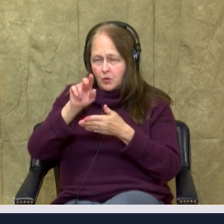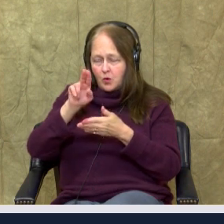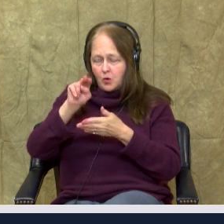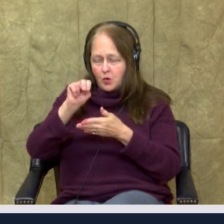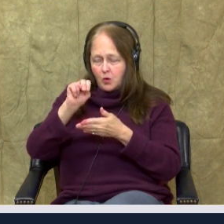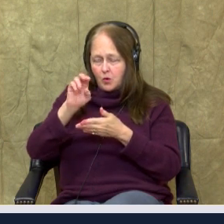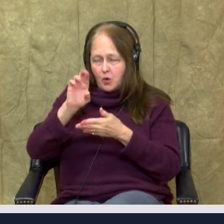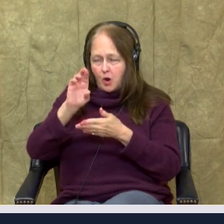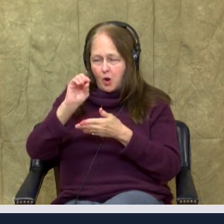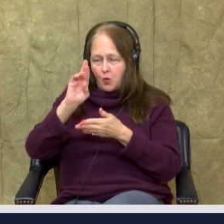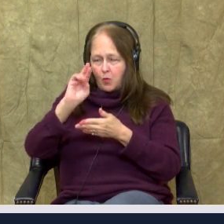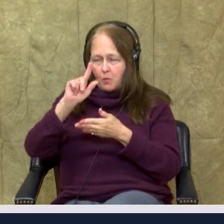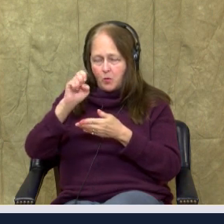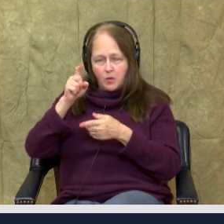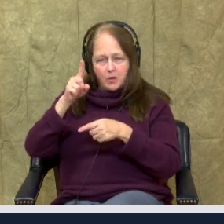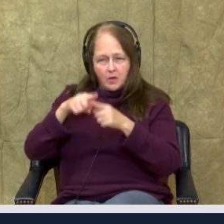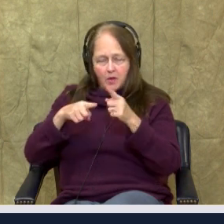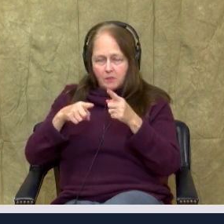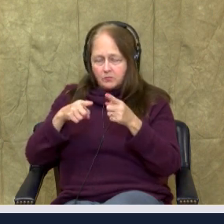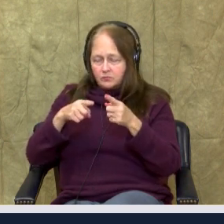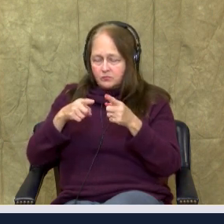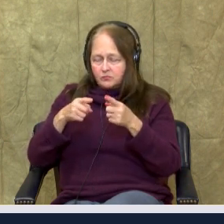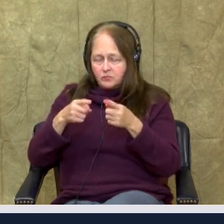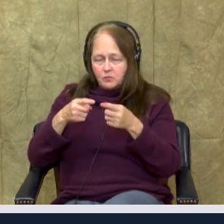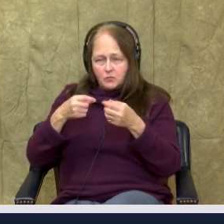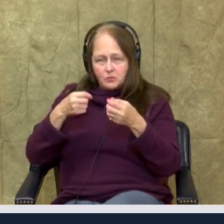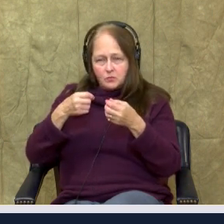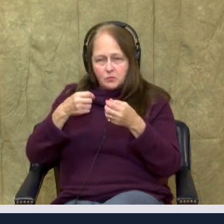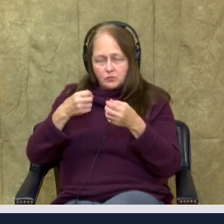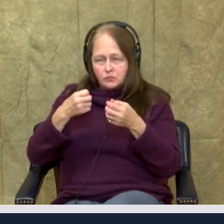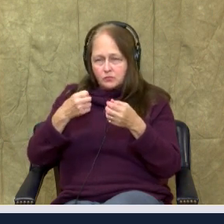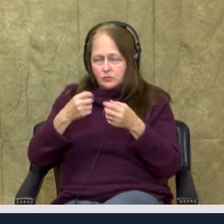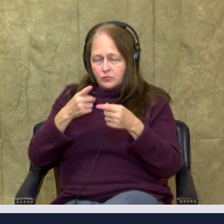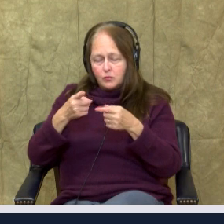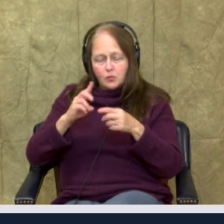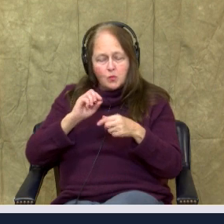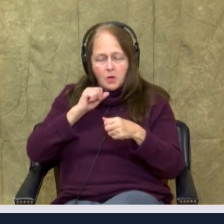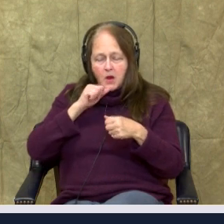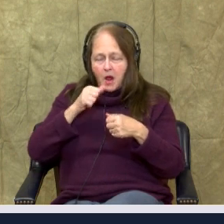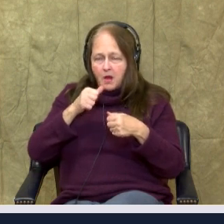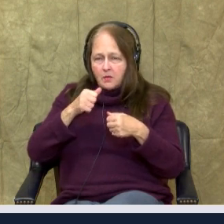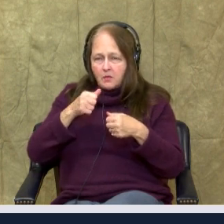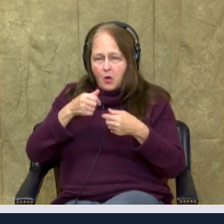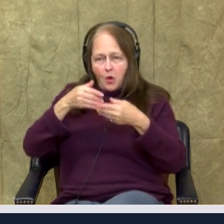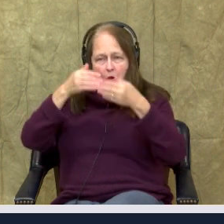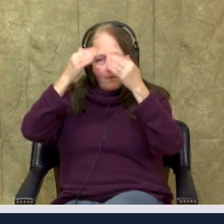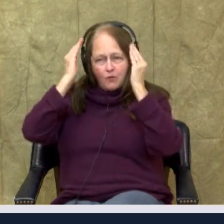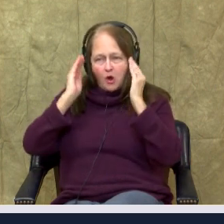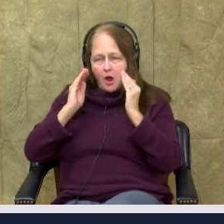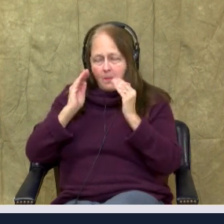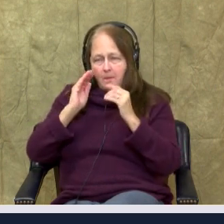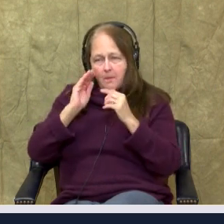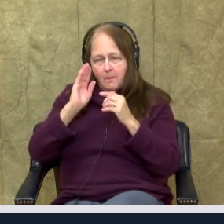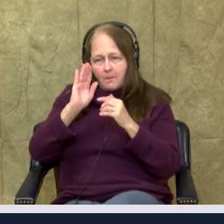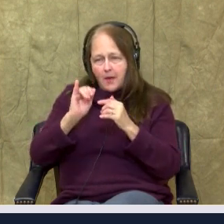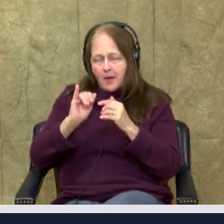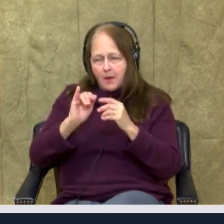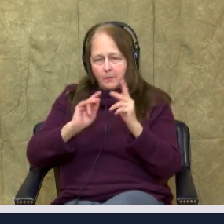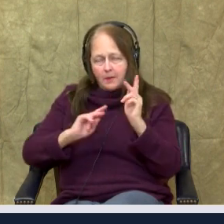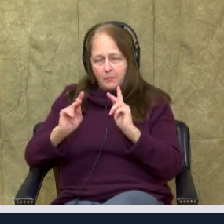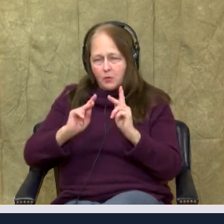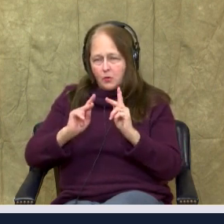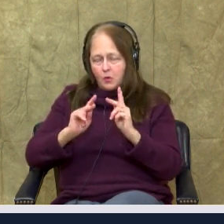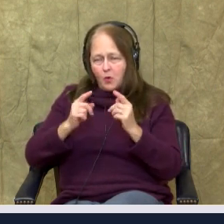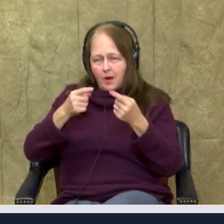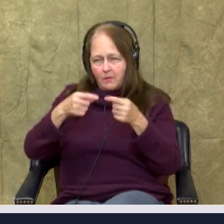you cannot be overcome by events or people. So we're given the definition. I know that if something is unconquerable, it means